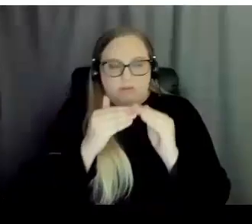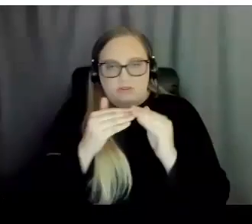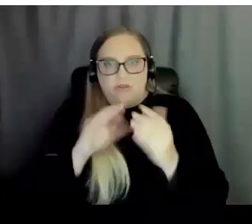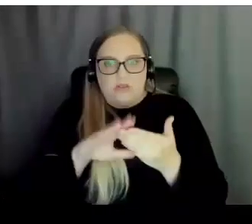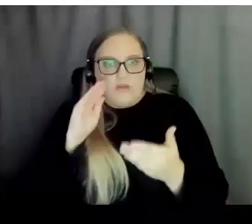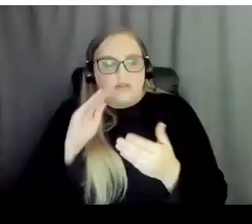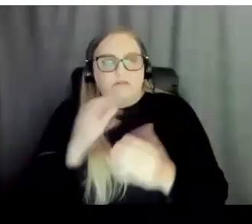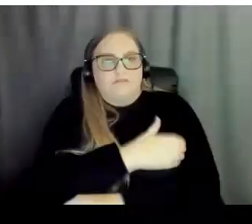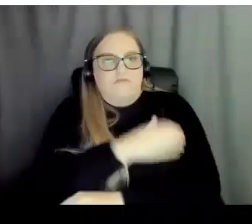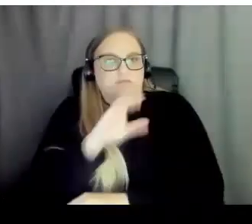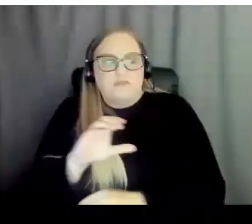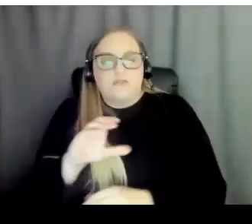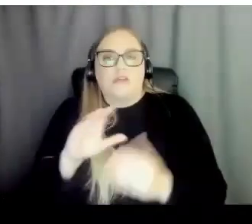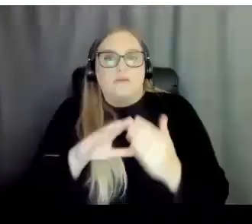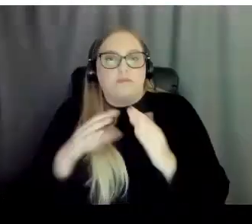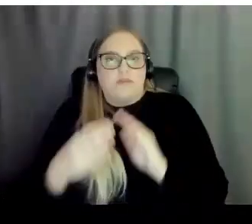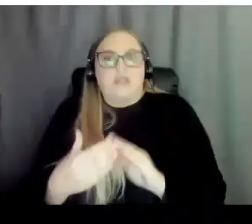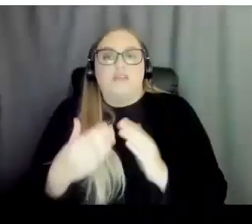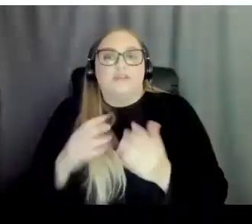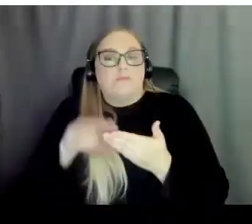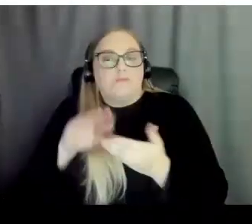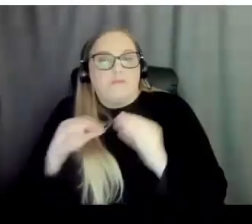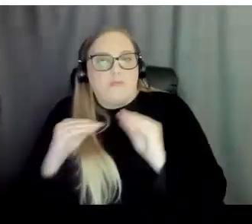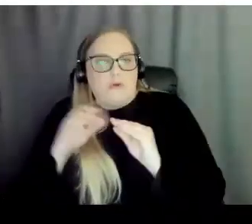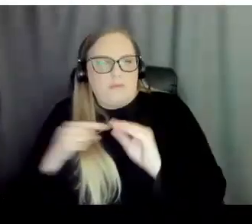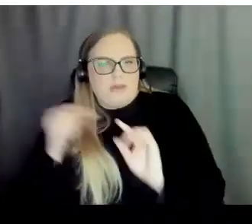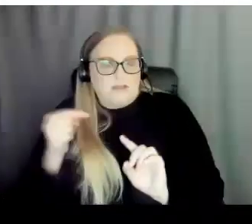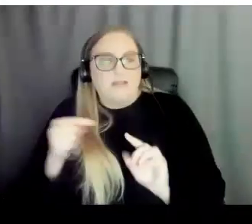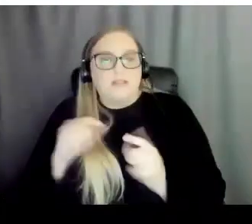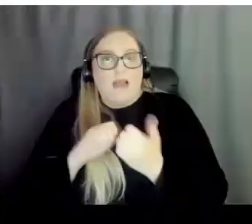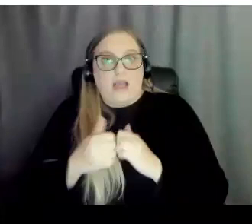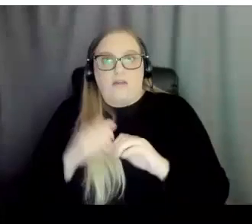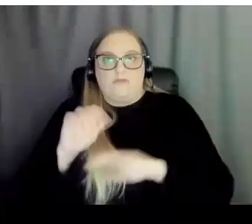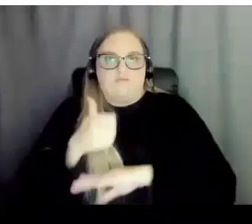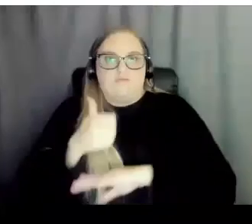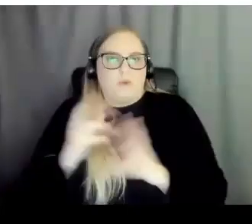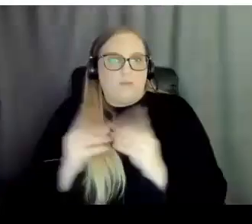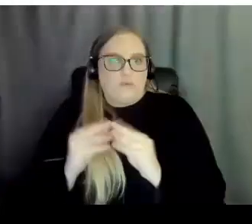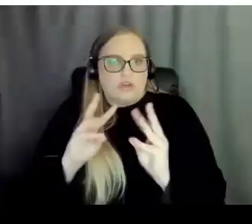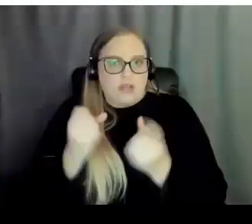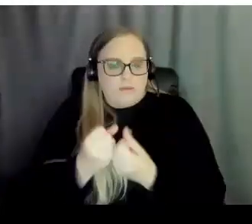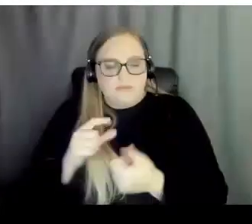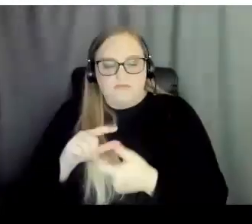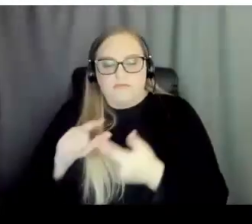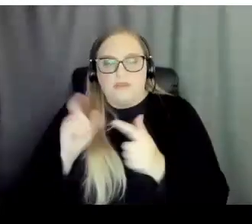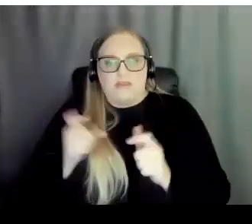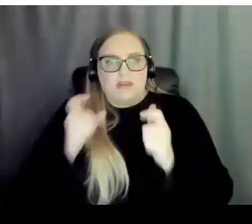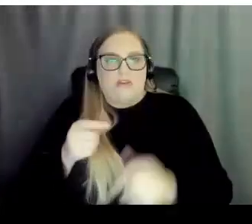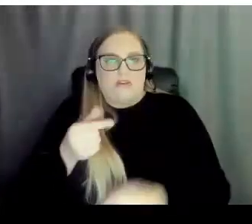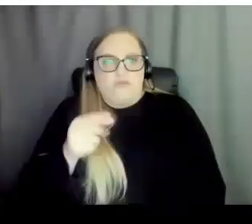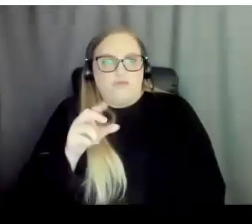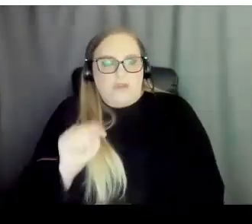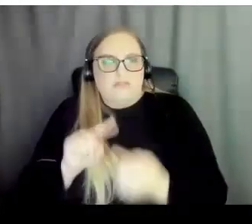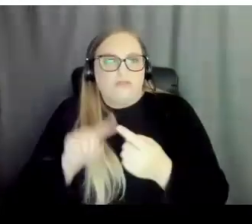on consent-based siting policy. They will accomplish this by hosting regional workshops, providing direct grants to communities, and developing